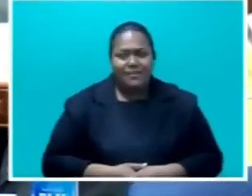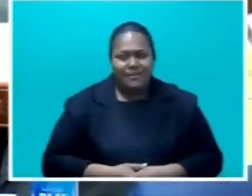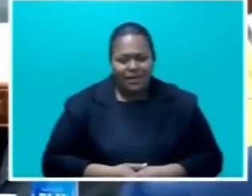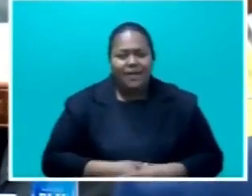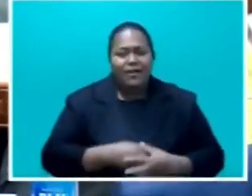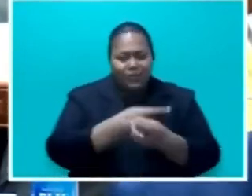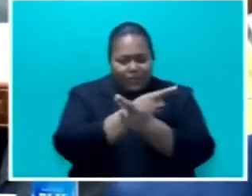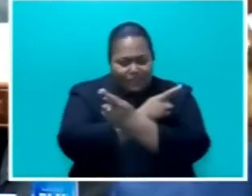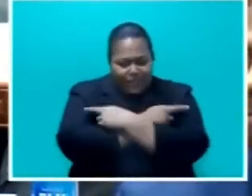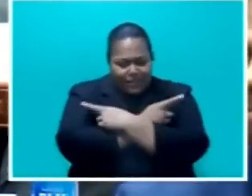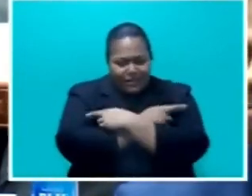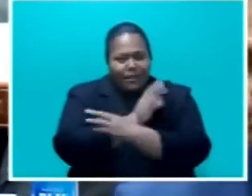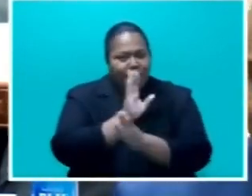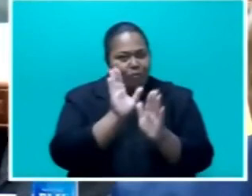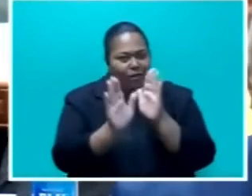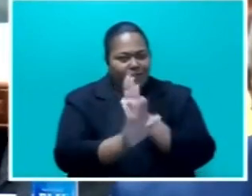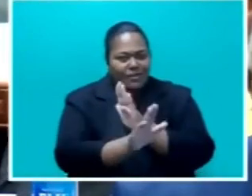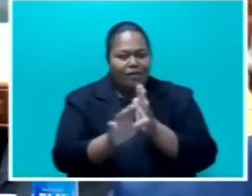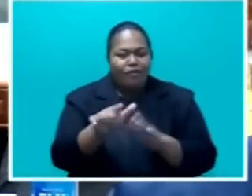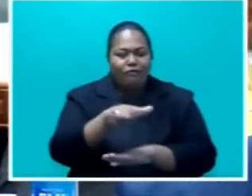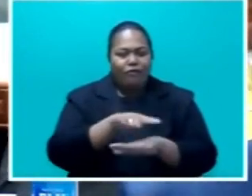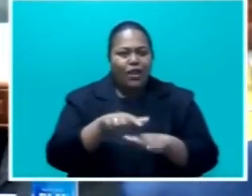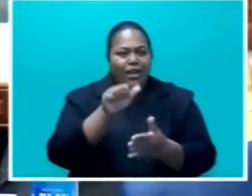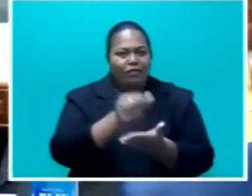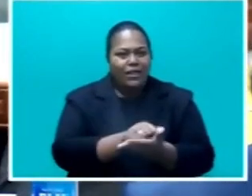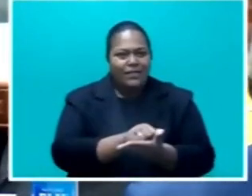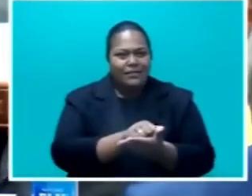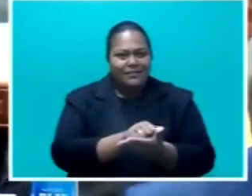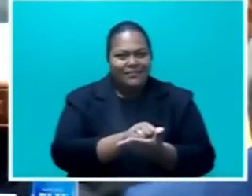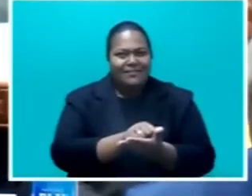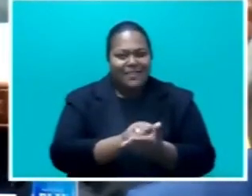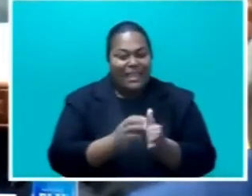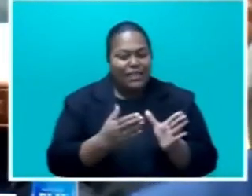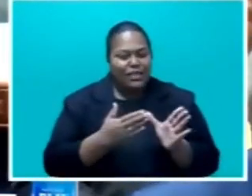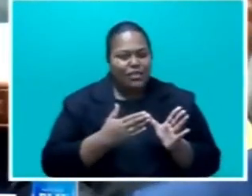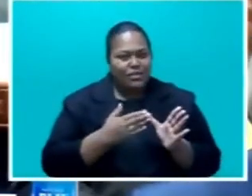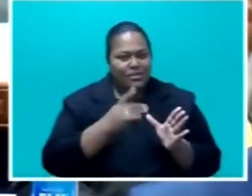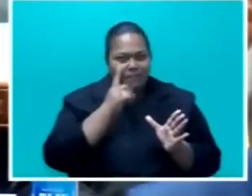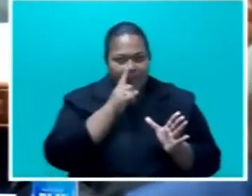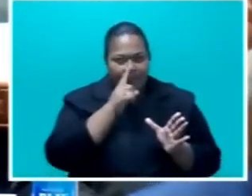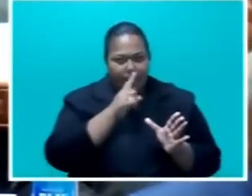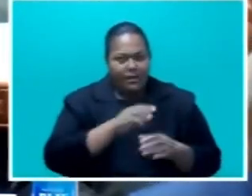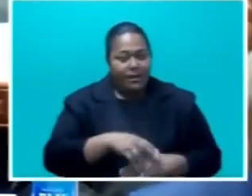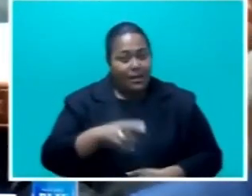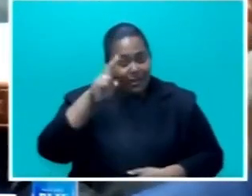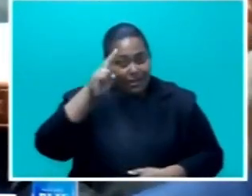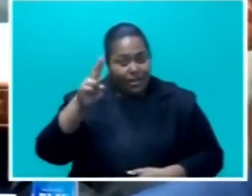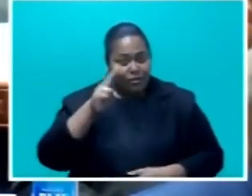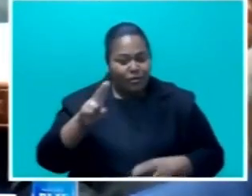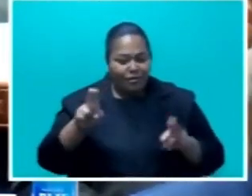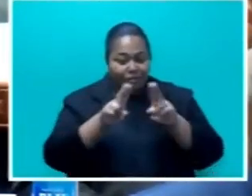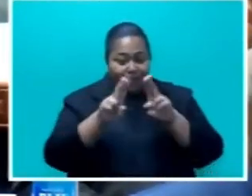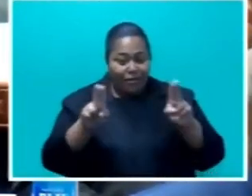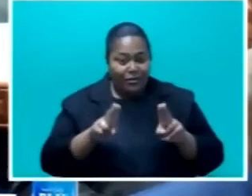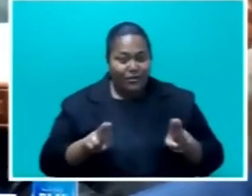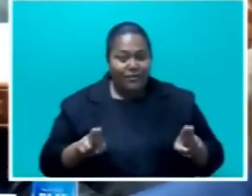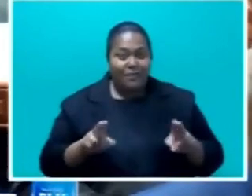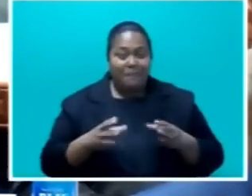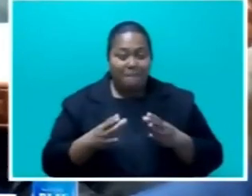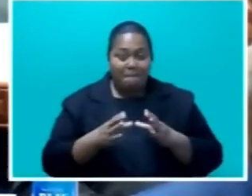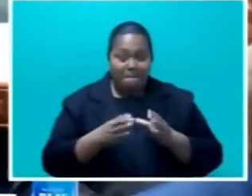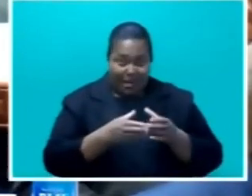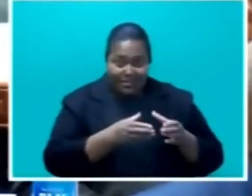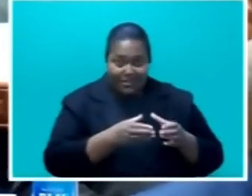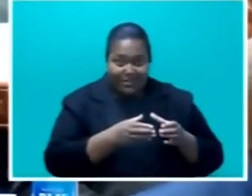primacy of land rights for Fiji's indigenous people. Mr. Speaker, the National Federation Party and